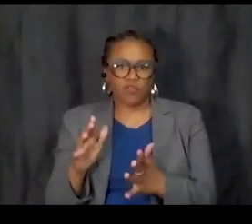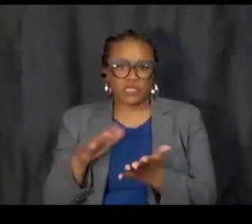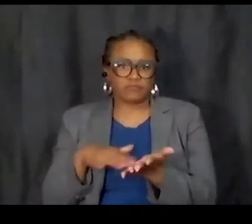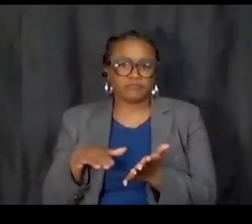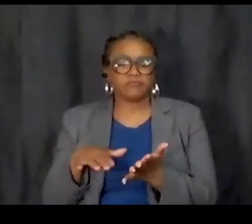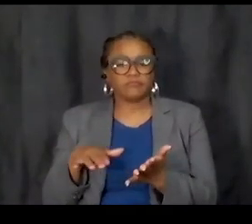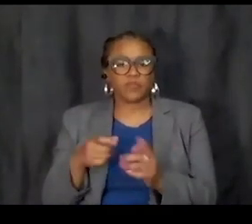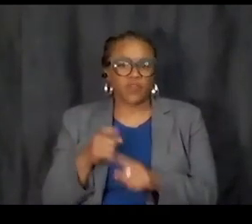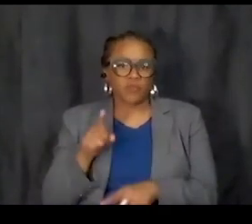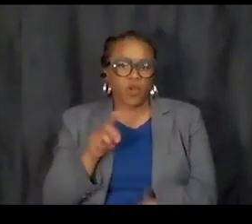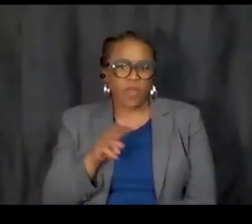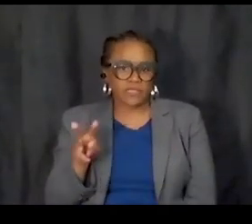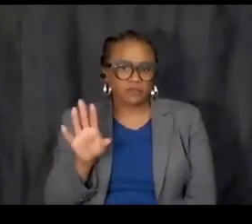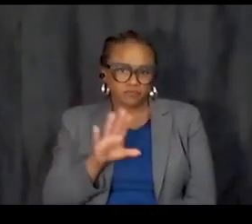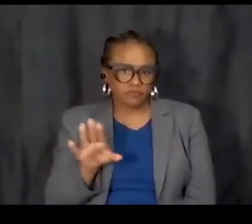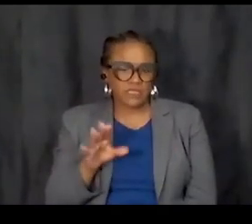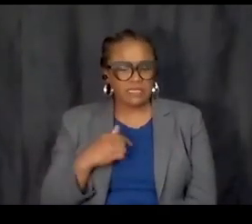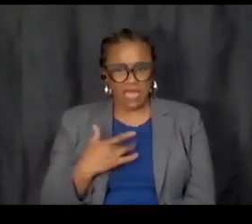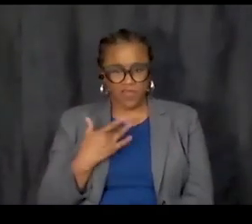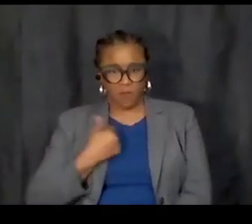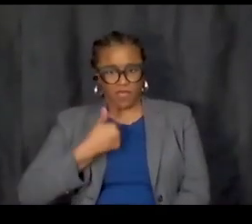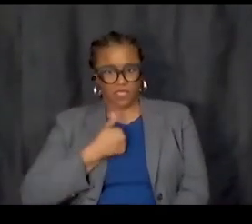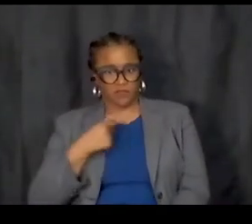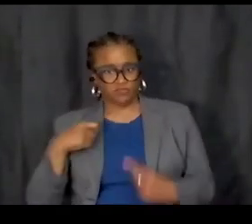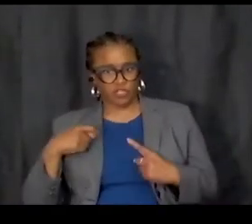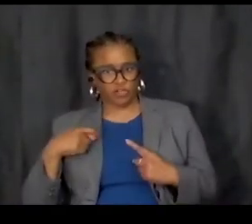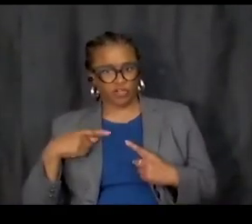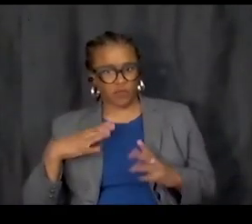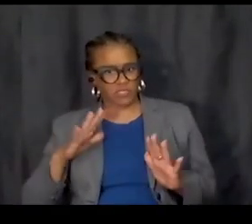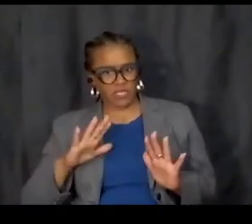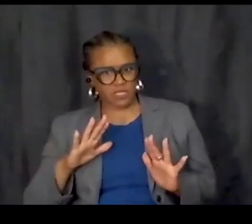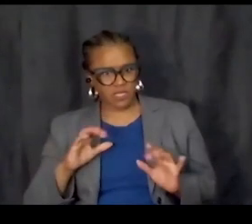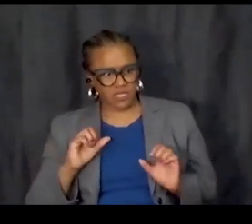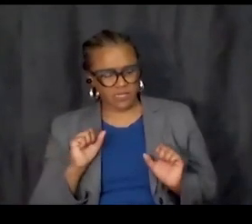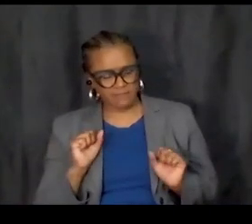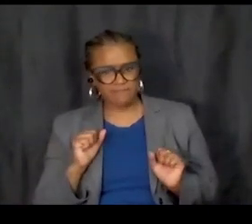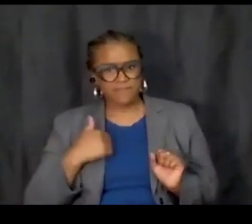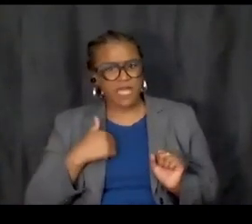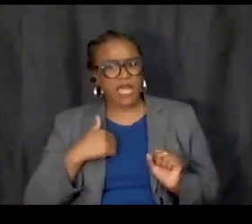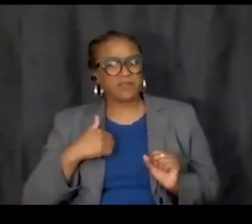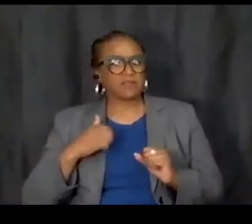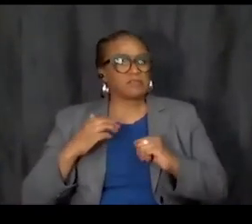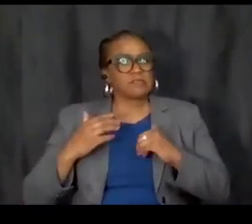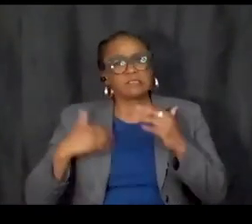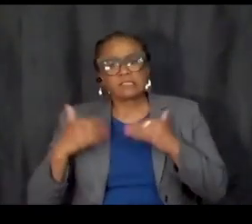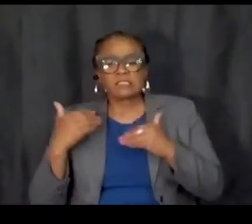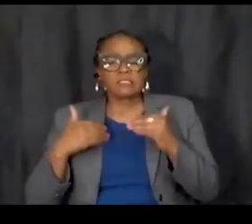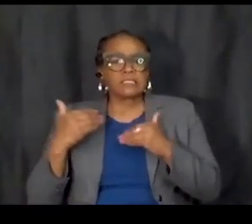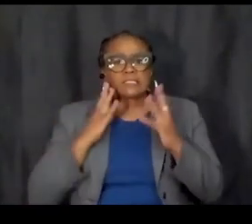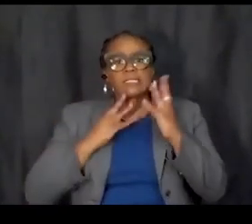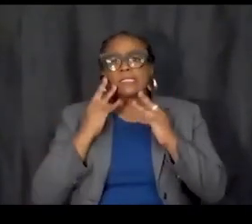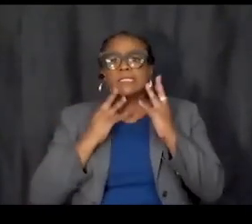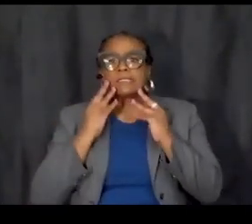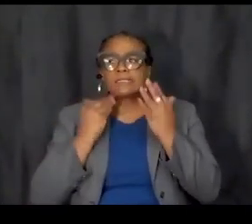And I felt myself like triggered for a moment because I was like, you know, well, I've gone through different iterations personally and on paper